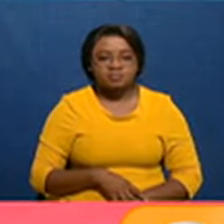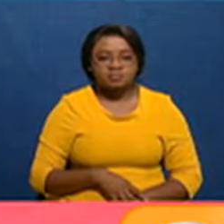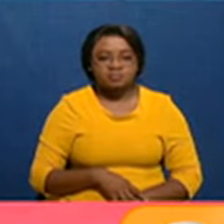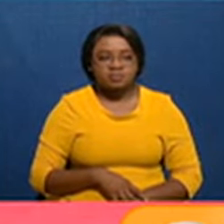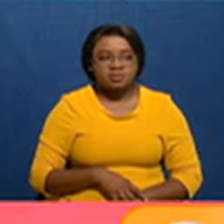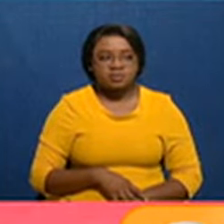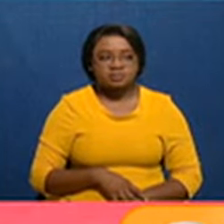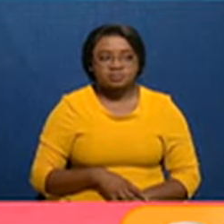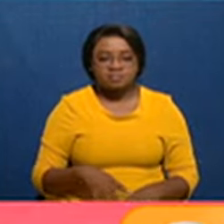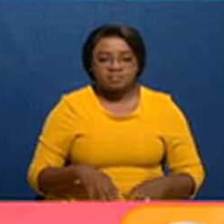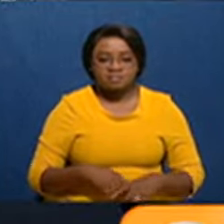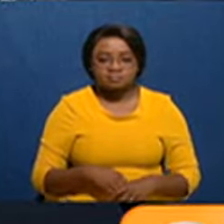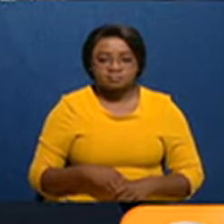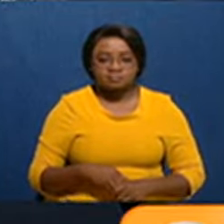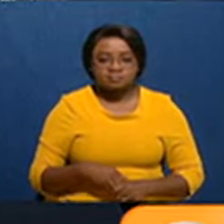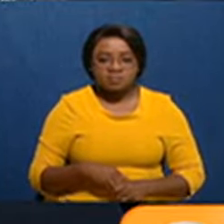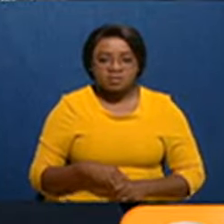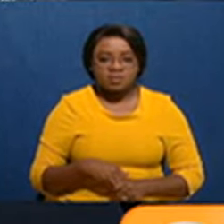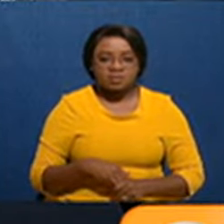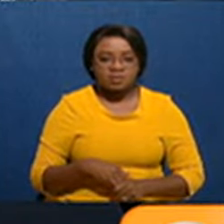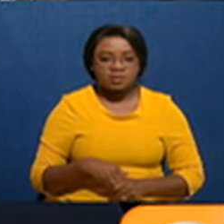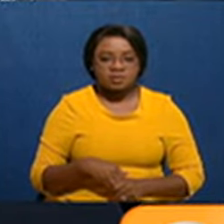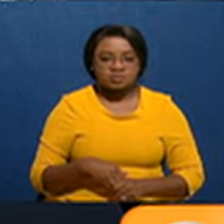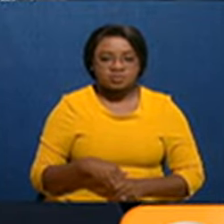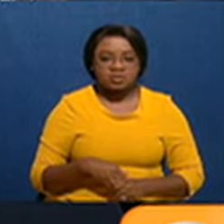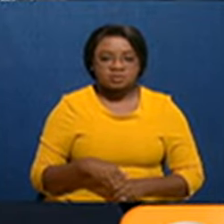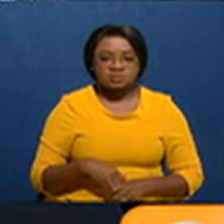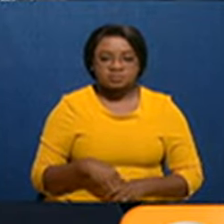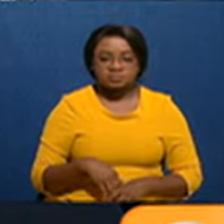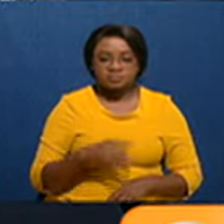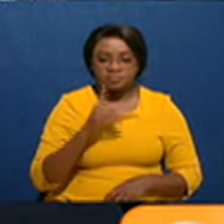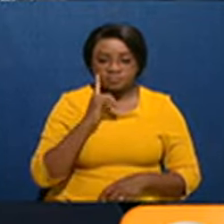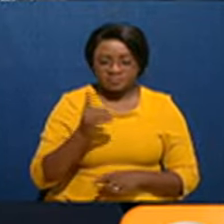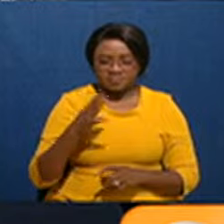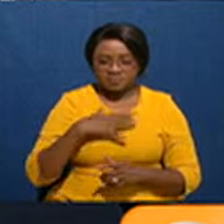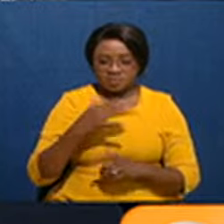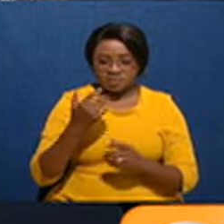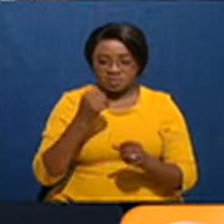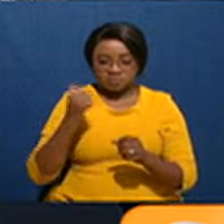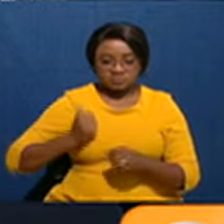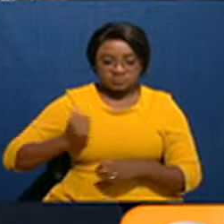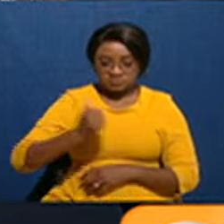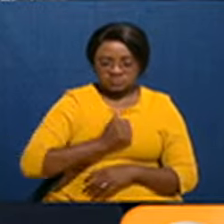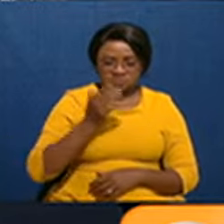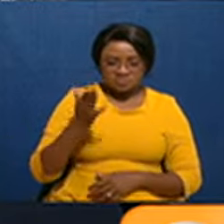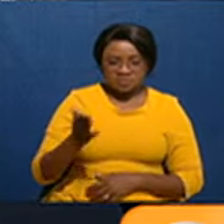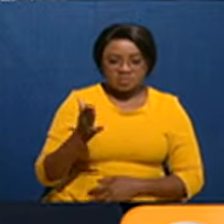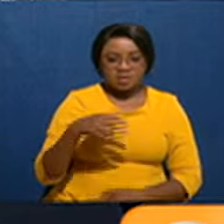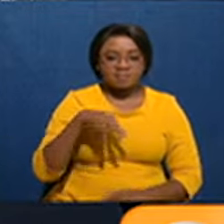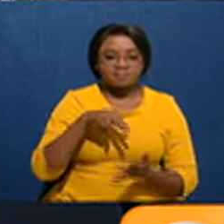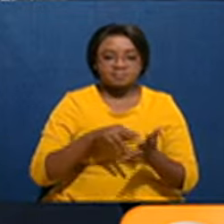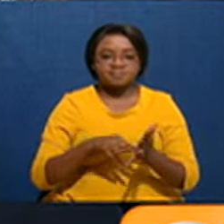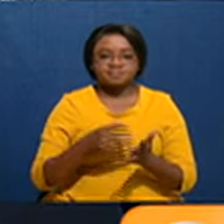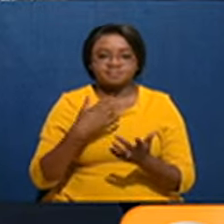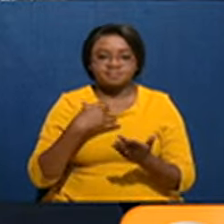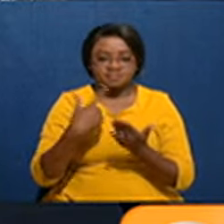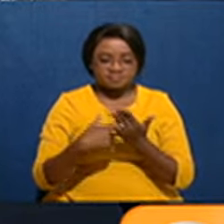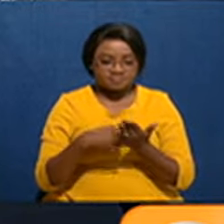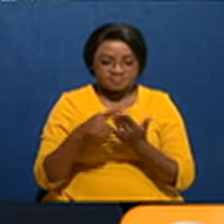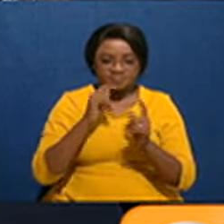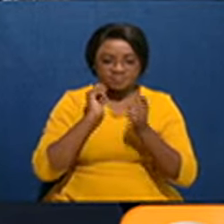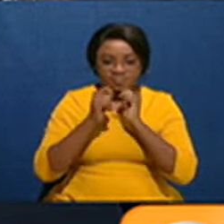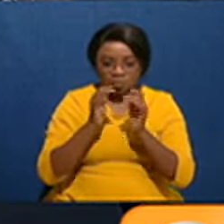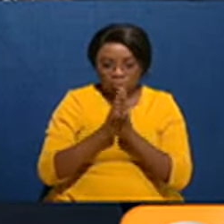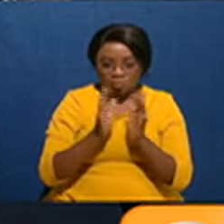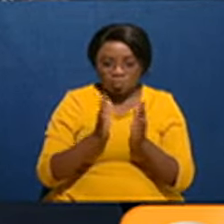for now, we cross over from the debating hall to our Citizen TV studio, where my colleague Jeff Koinange is standing by with the outgoing president of